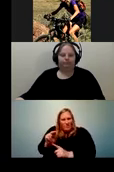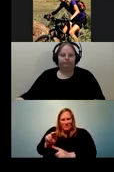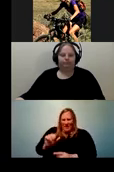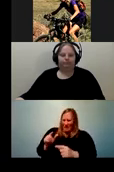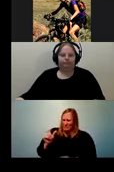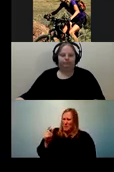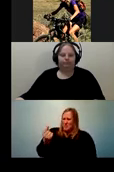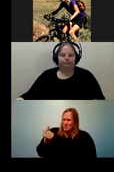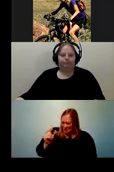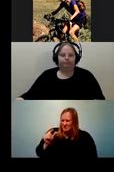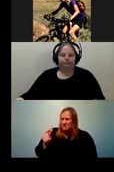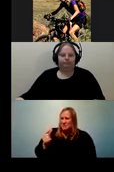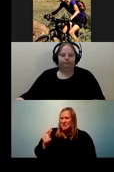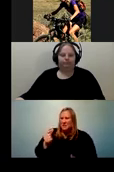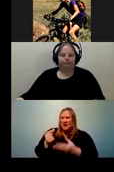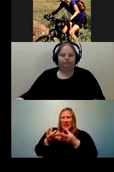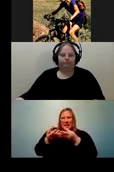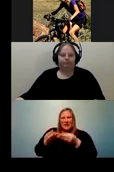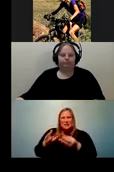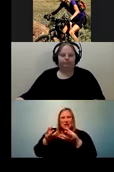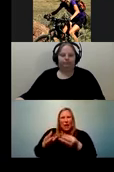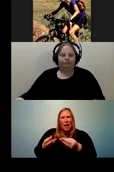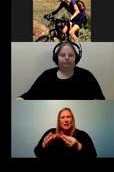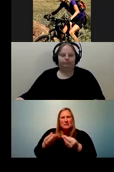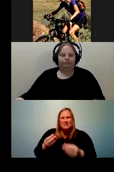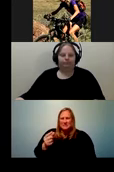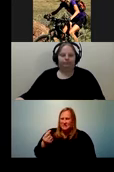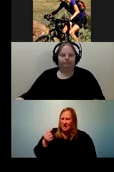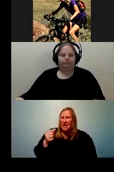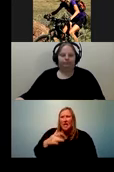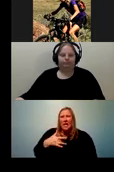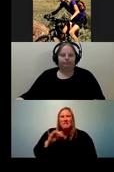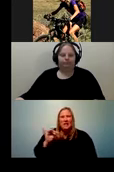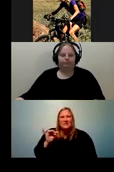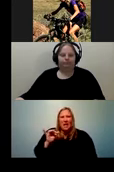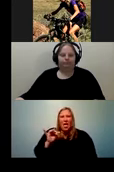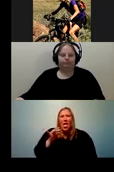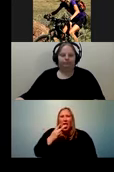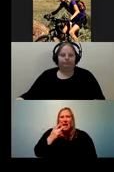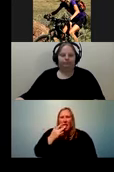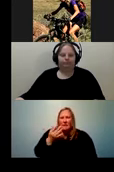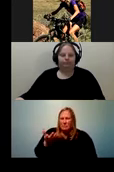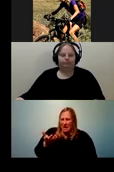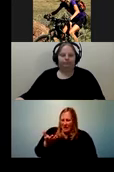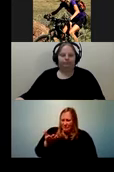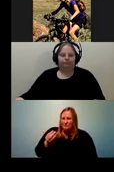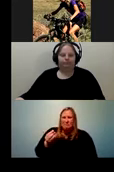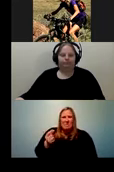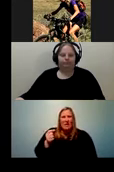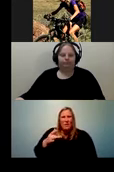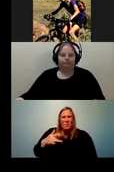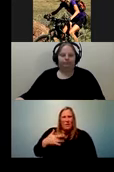eat the middle of it's all squishy. It's squishy. It feels like something's licking you back when you try to eat it. And what's up with